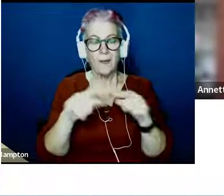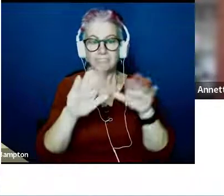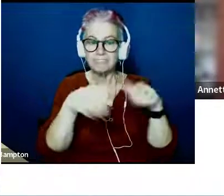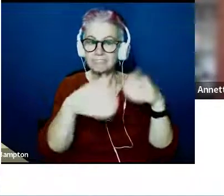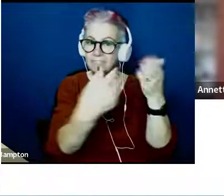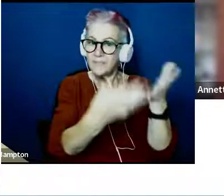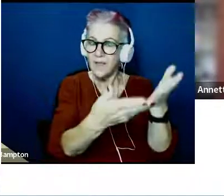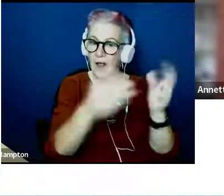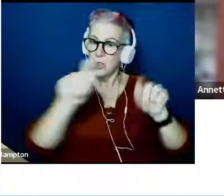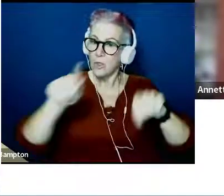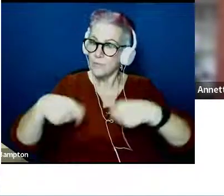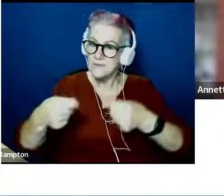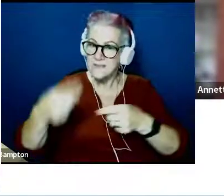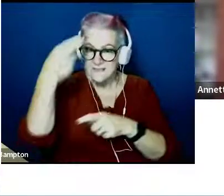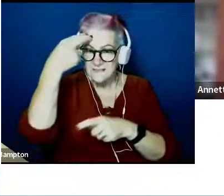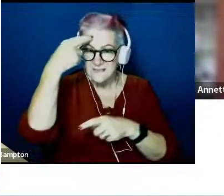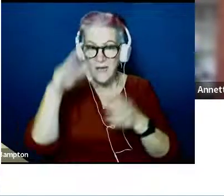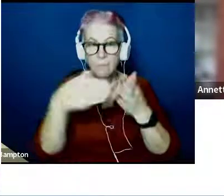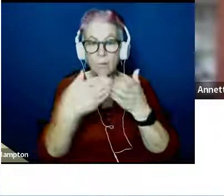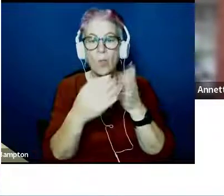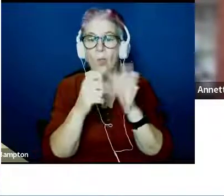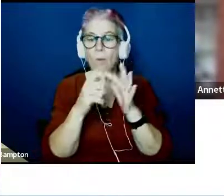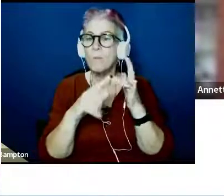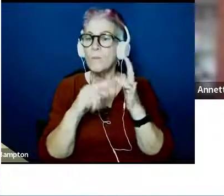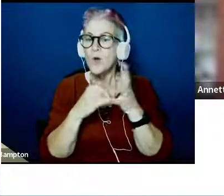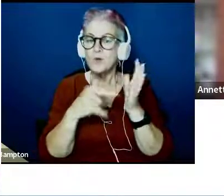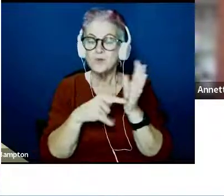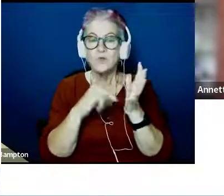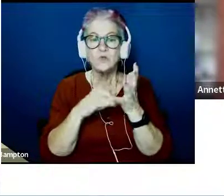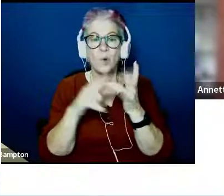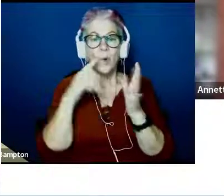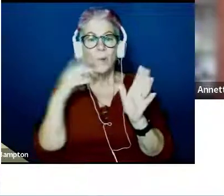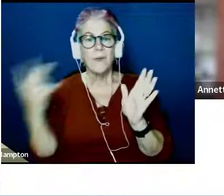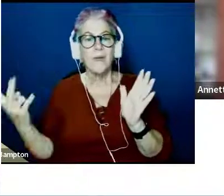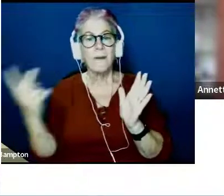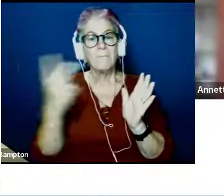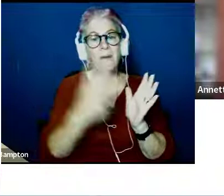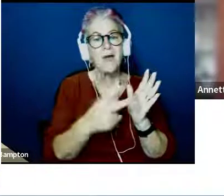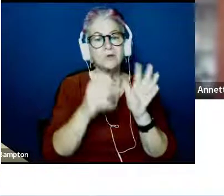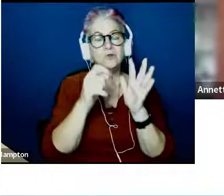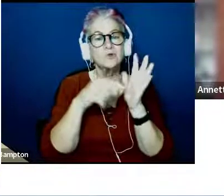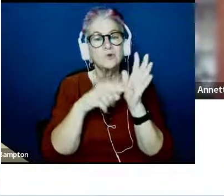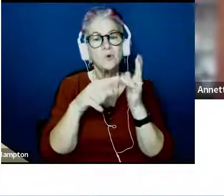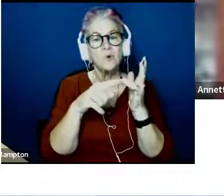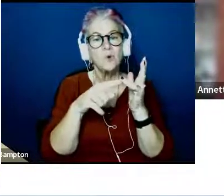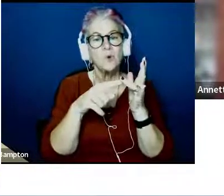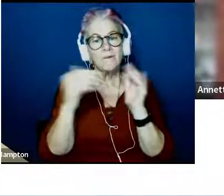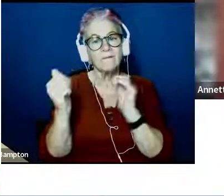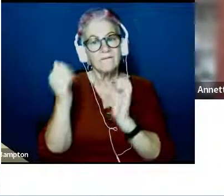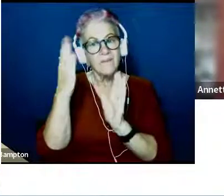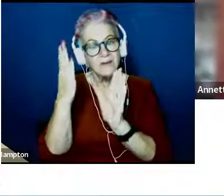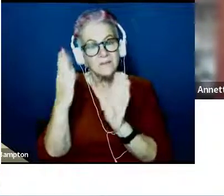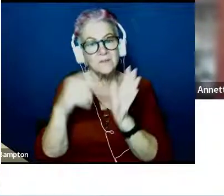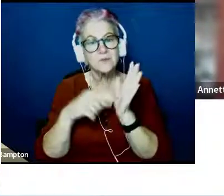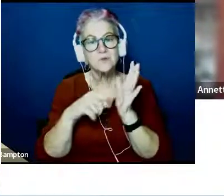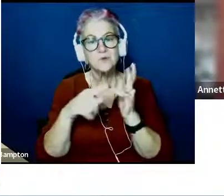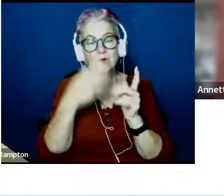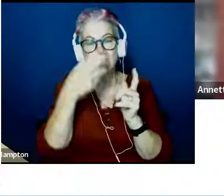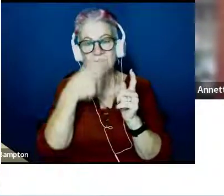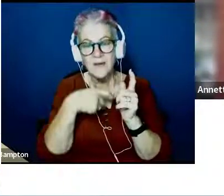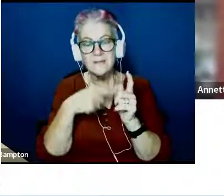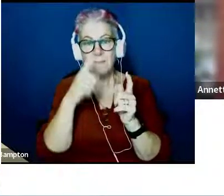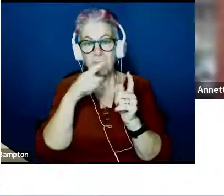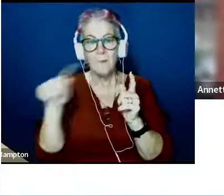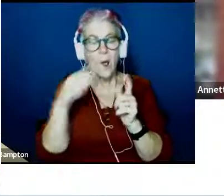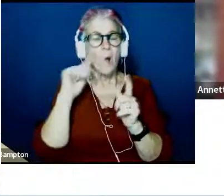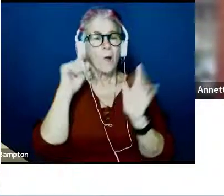in the post, so that when we do return to face-to-face, and anybody coming to our sessions will